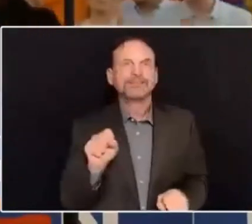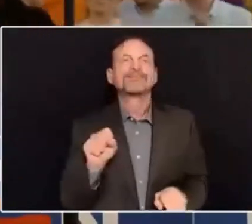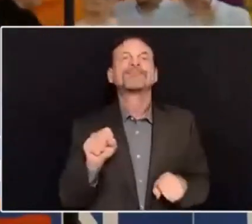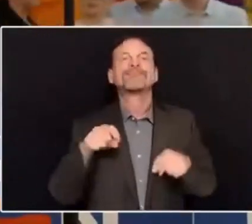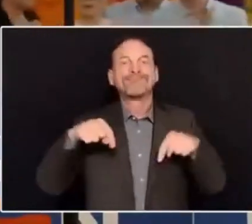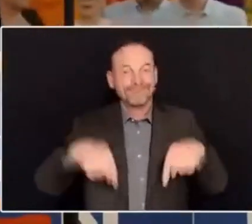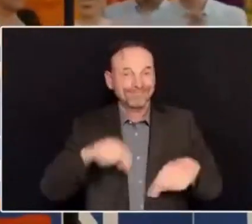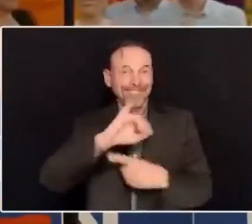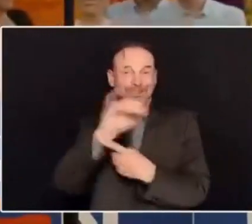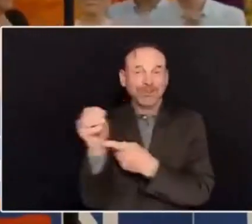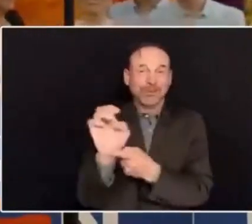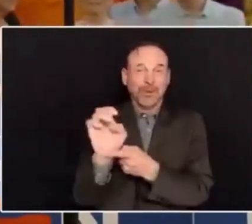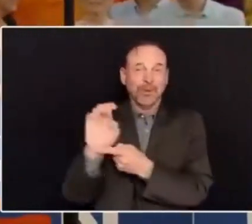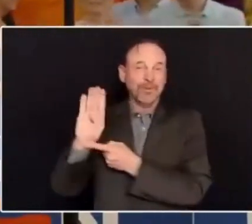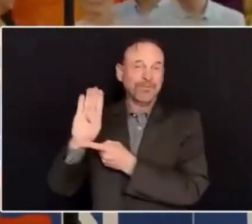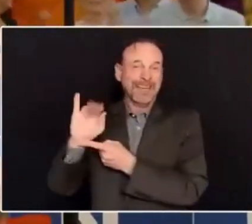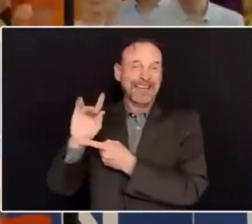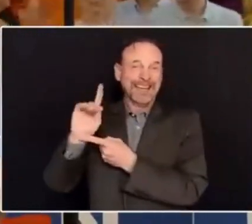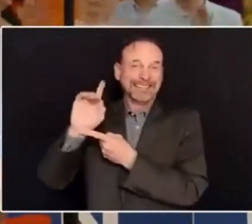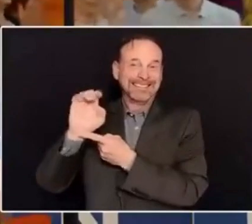Joe Biden.